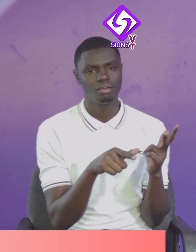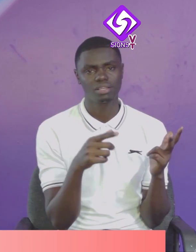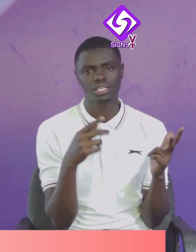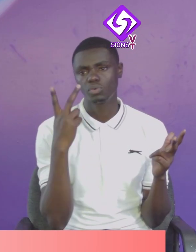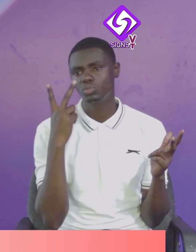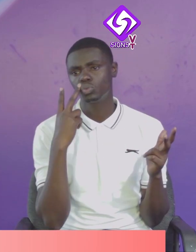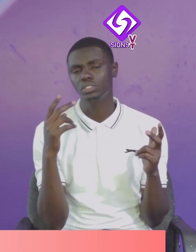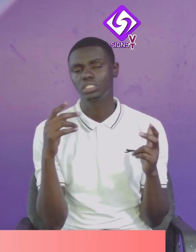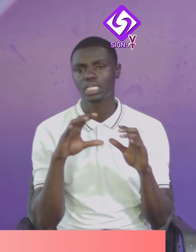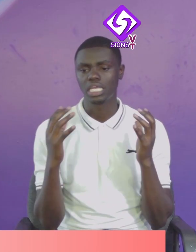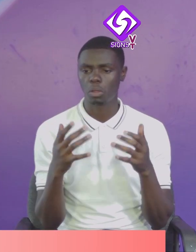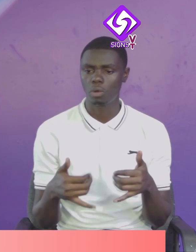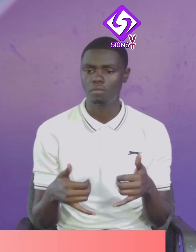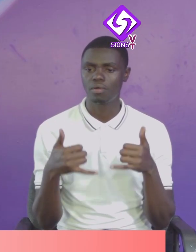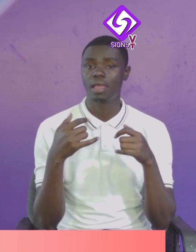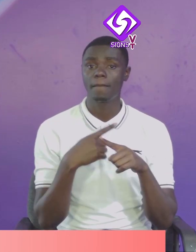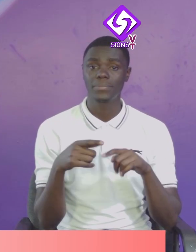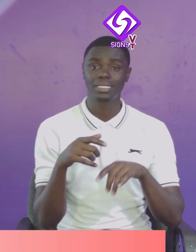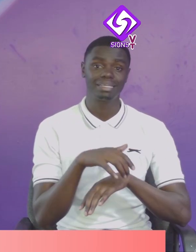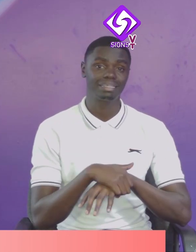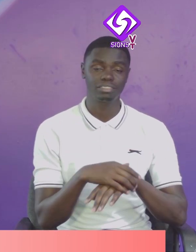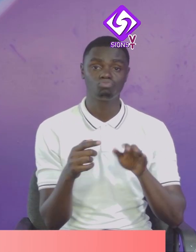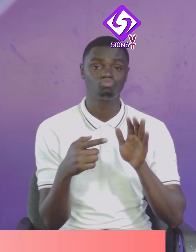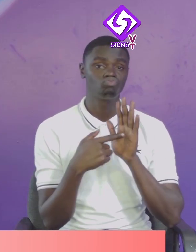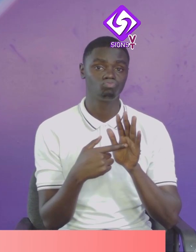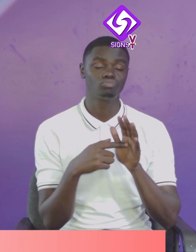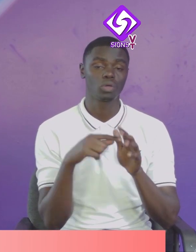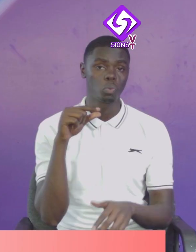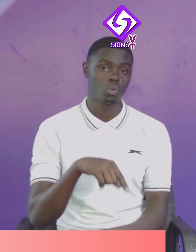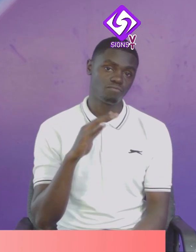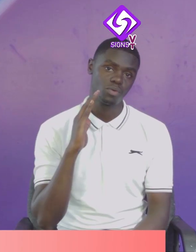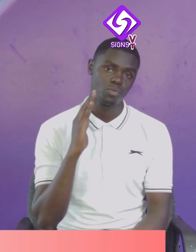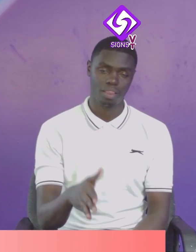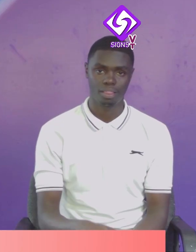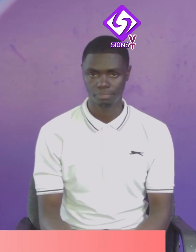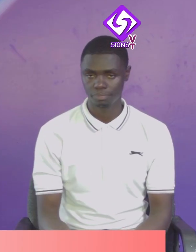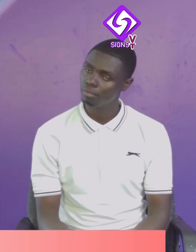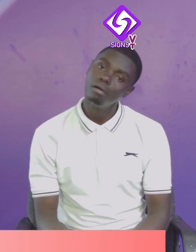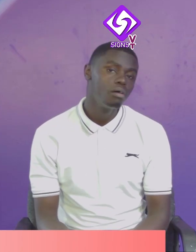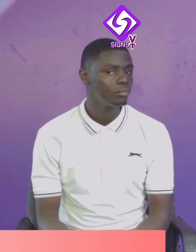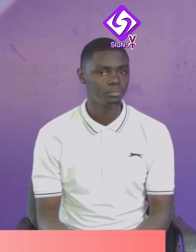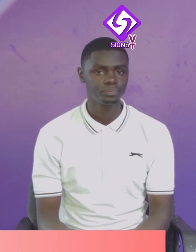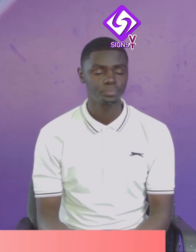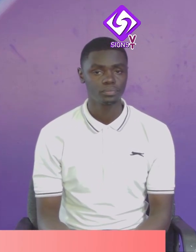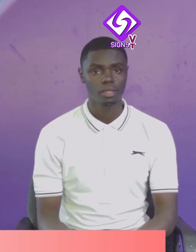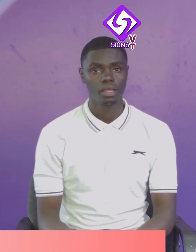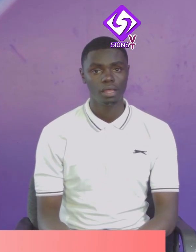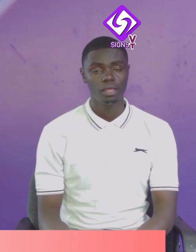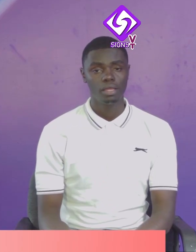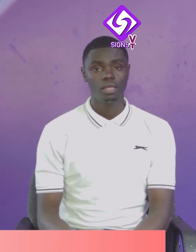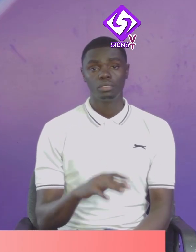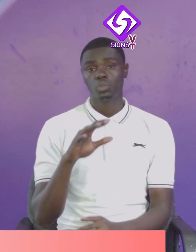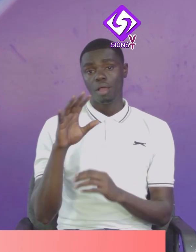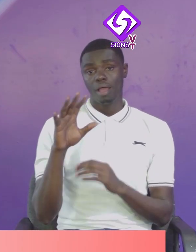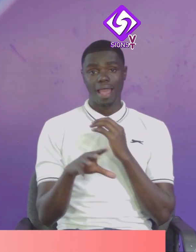seeing. But on this side, England has already shown that they will qualify. Actually, I think adding to the